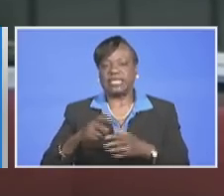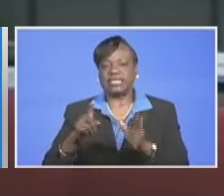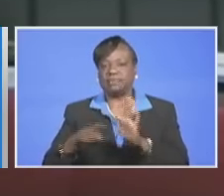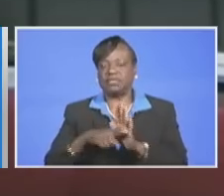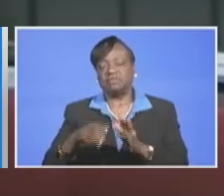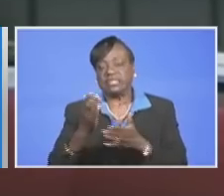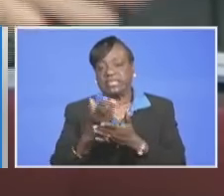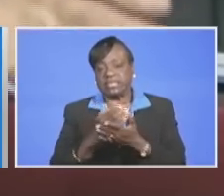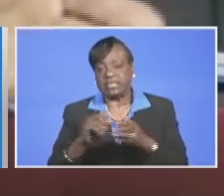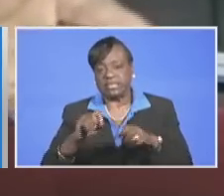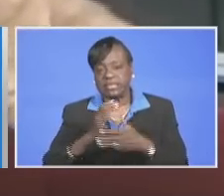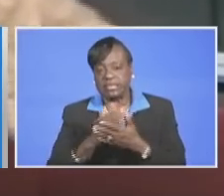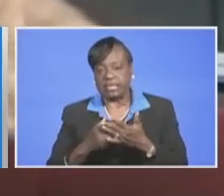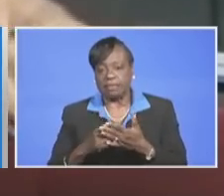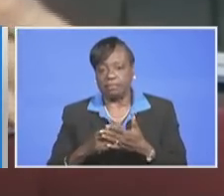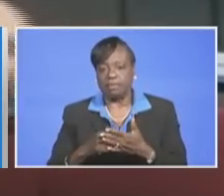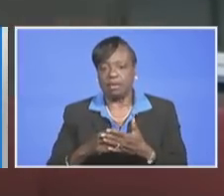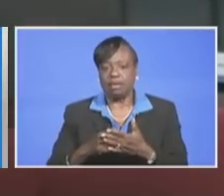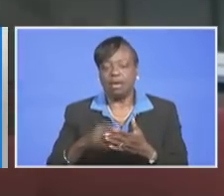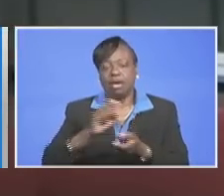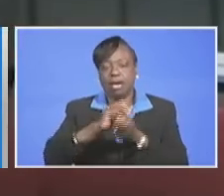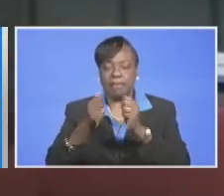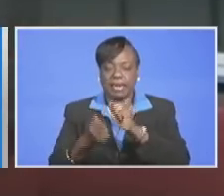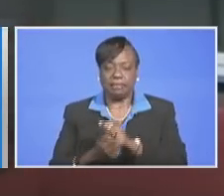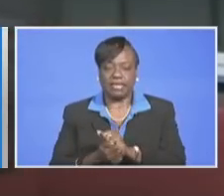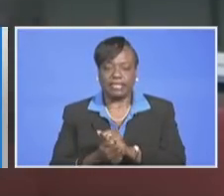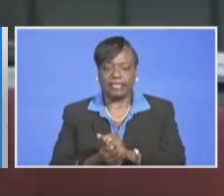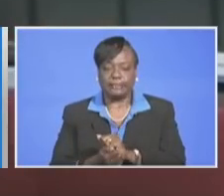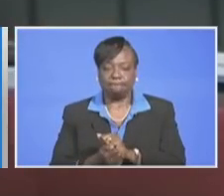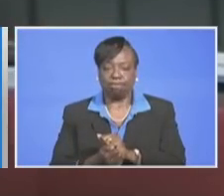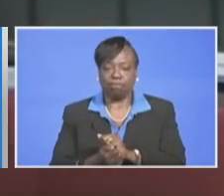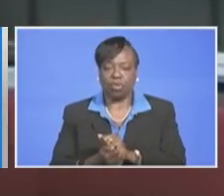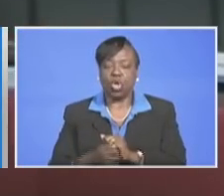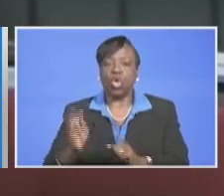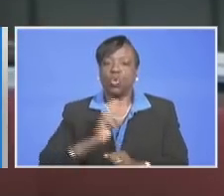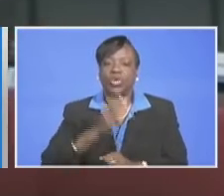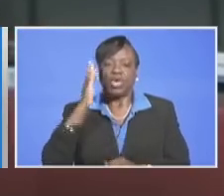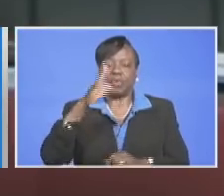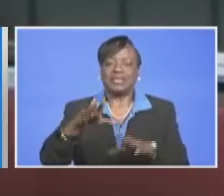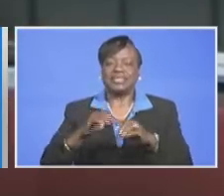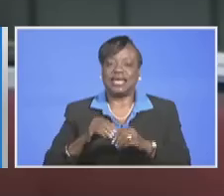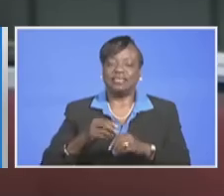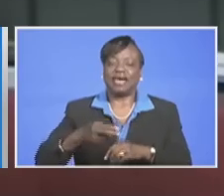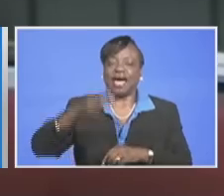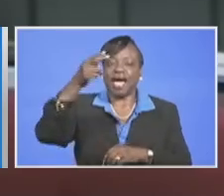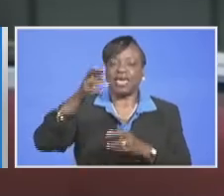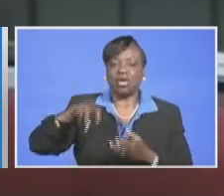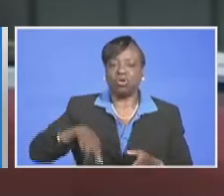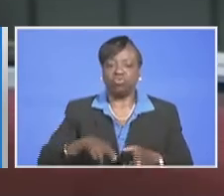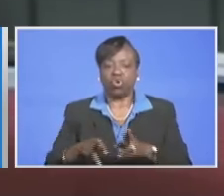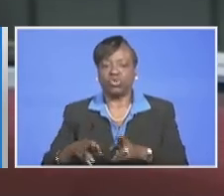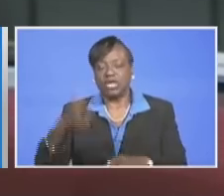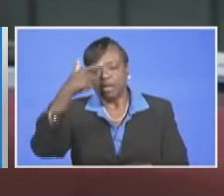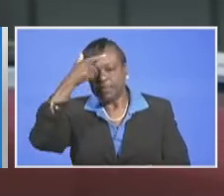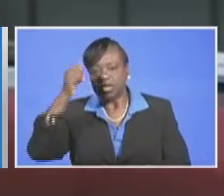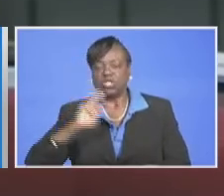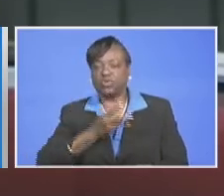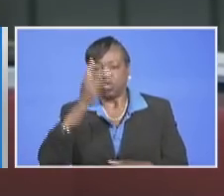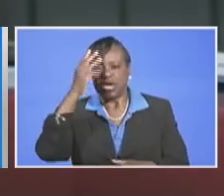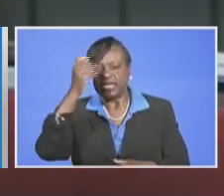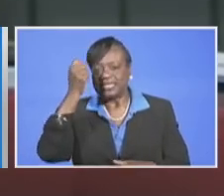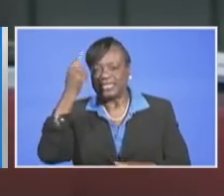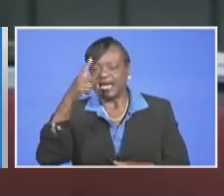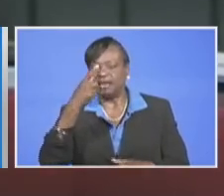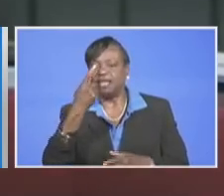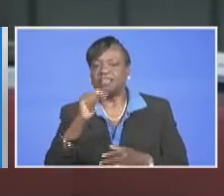They opposed it then, but we will take the higher road because we understand the importance of this bill and